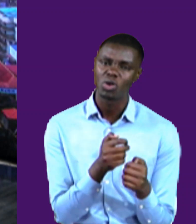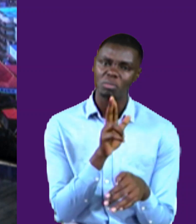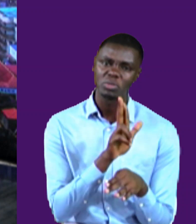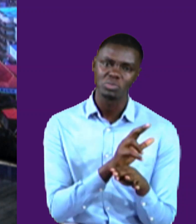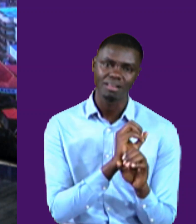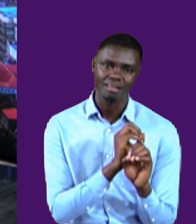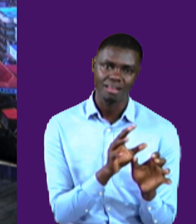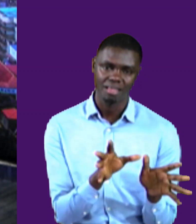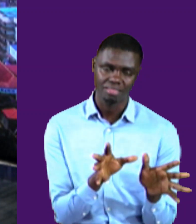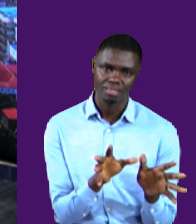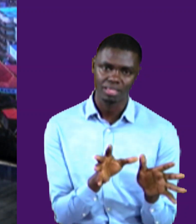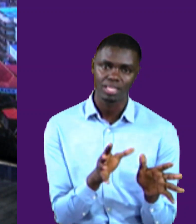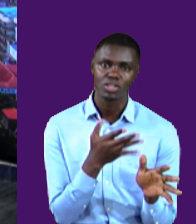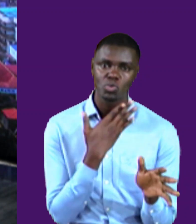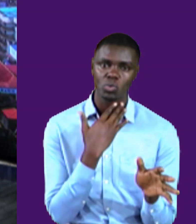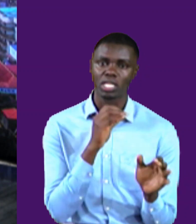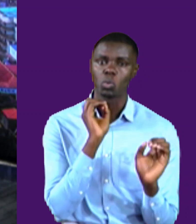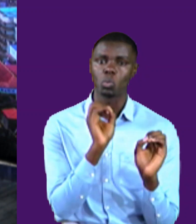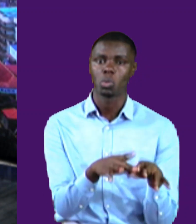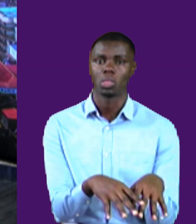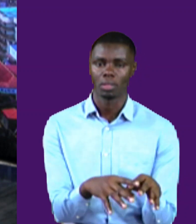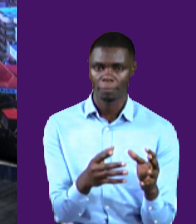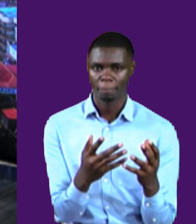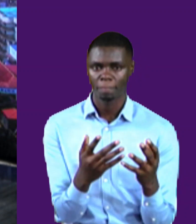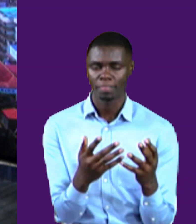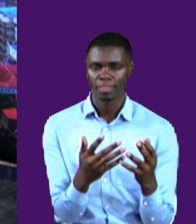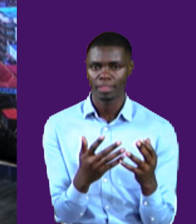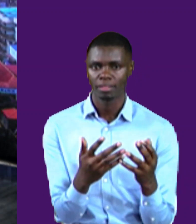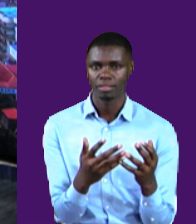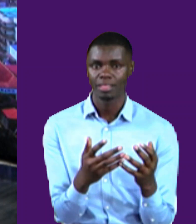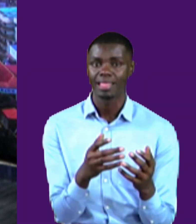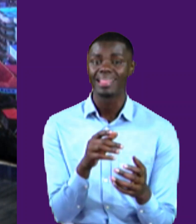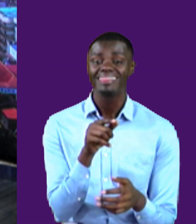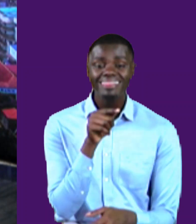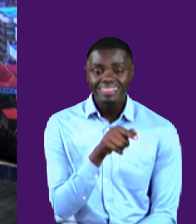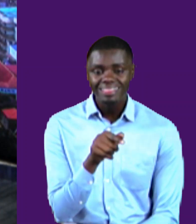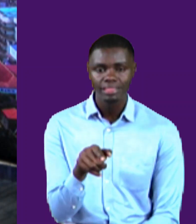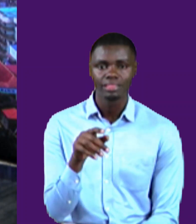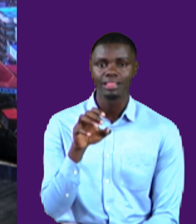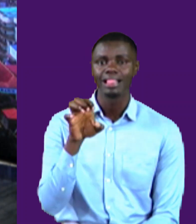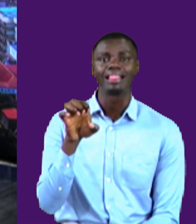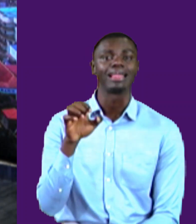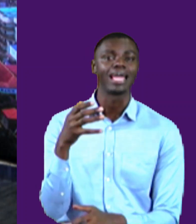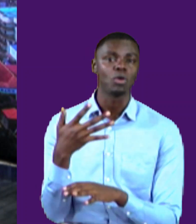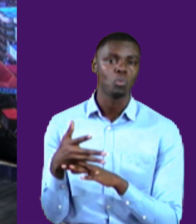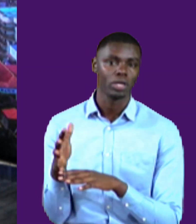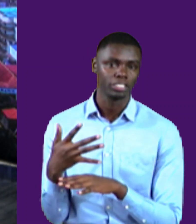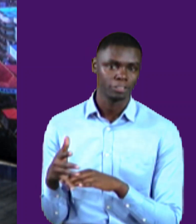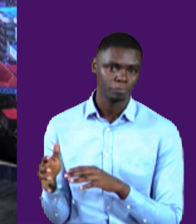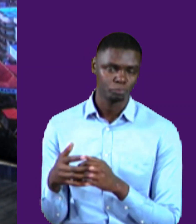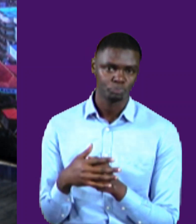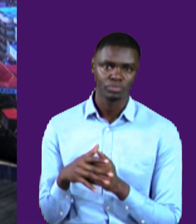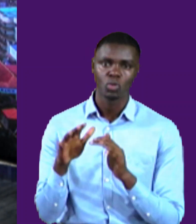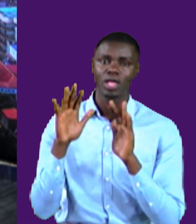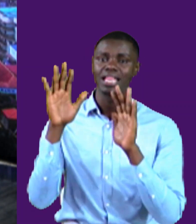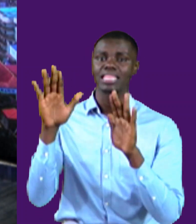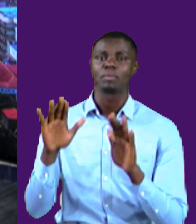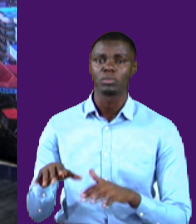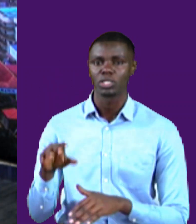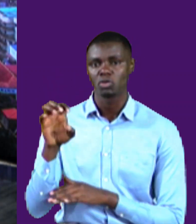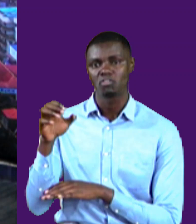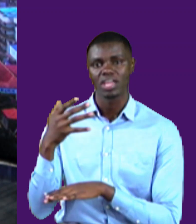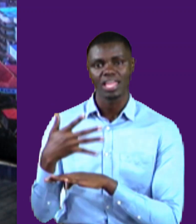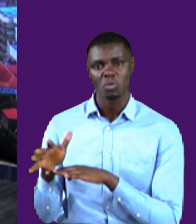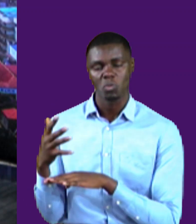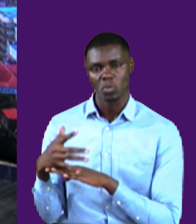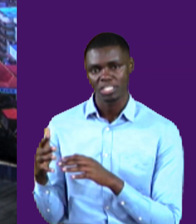using it and you want to dispose. So that is e-waste. The significance of e-waste